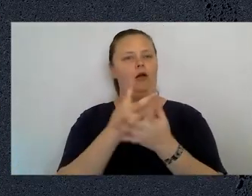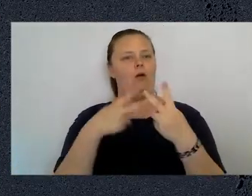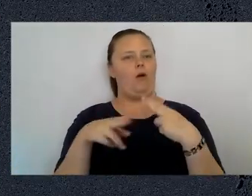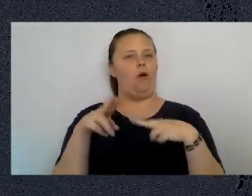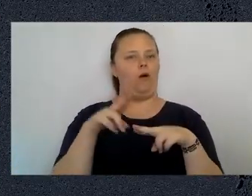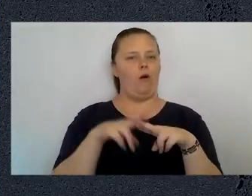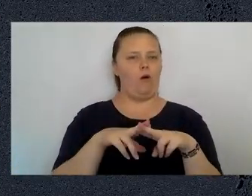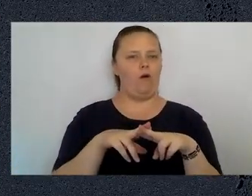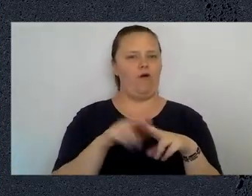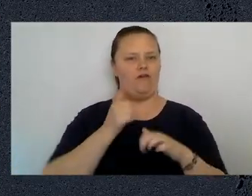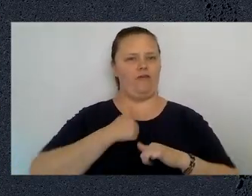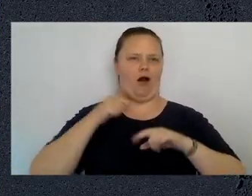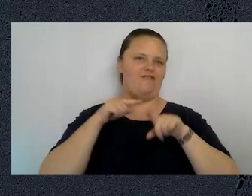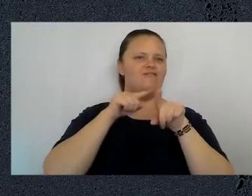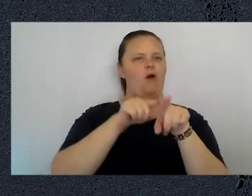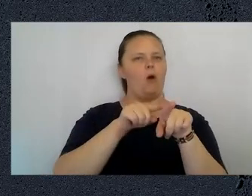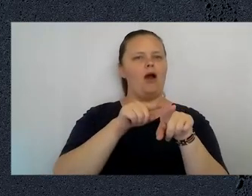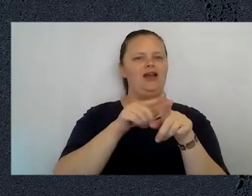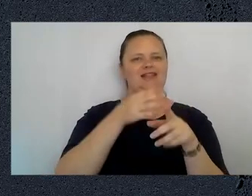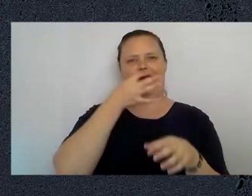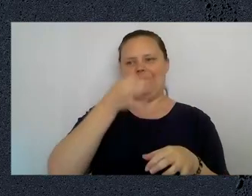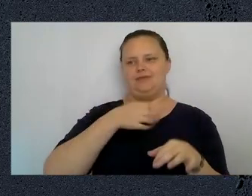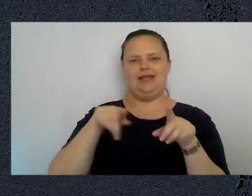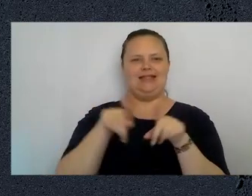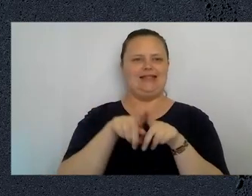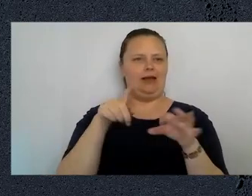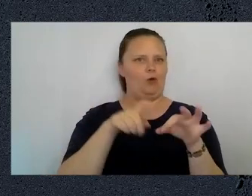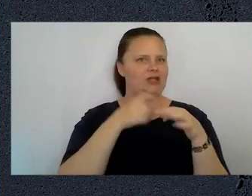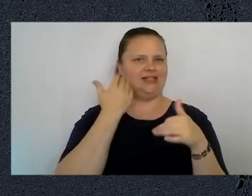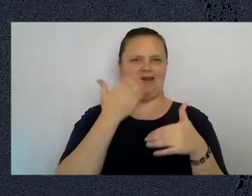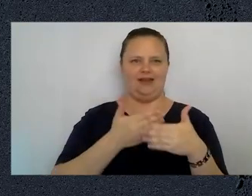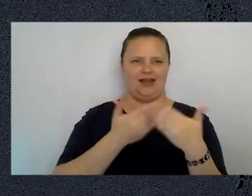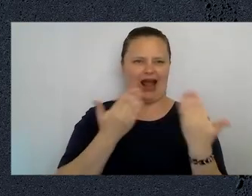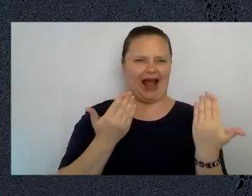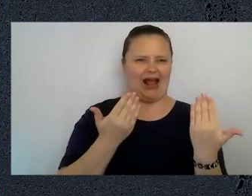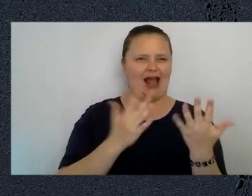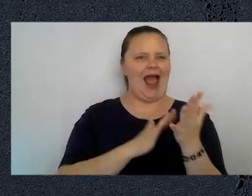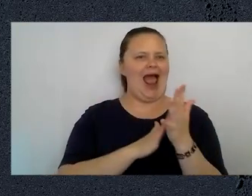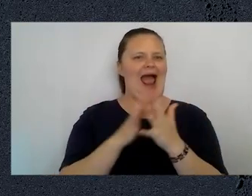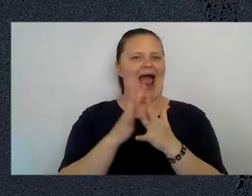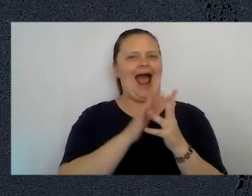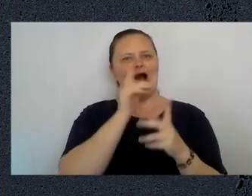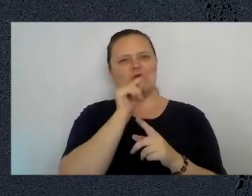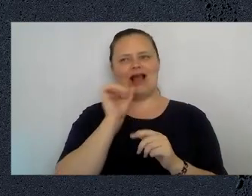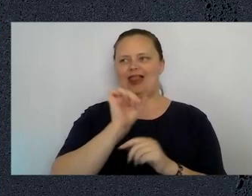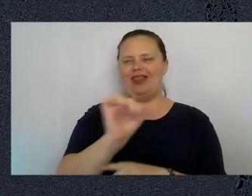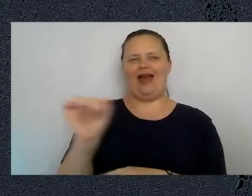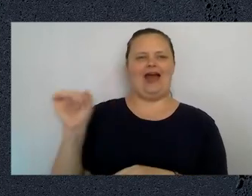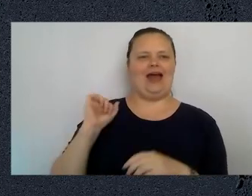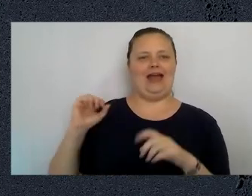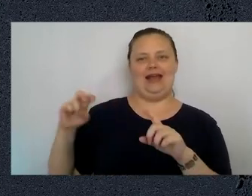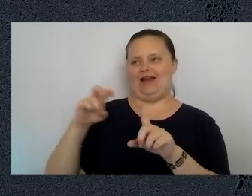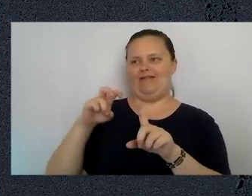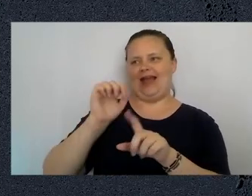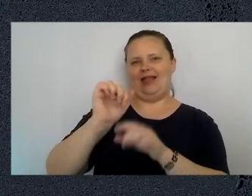A lot of my followers ask me the same question on a daily basis, which is how can they navigate their academic